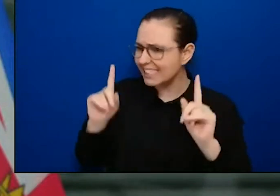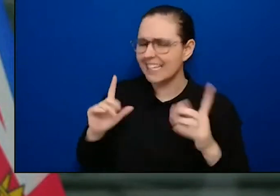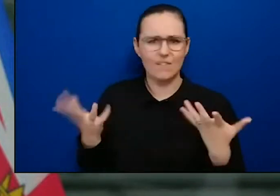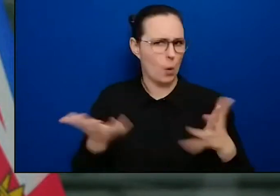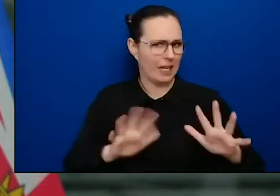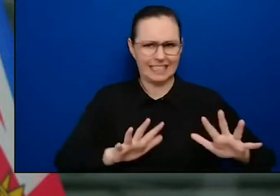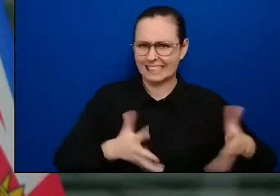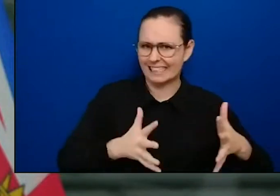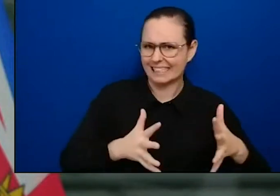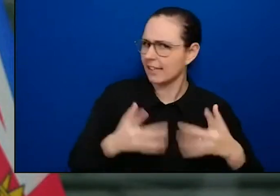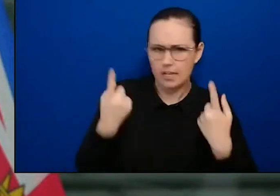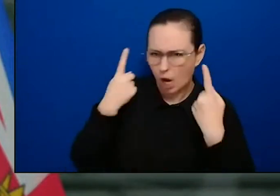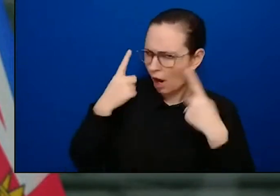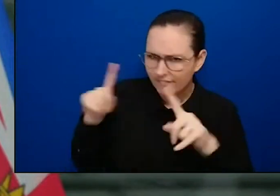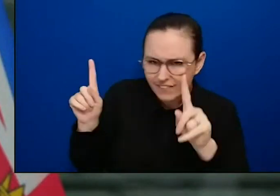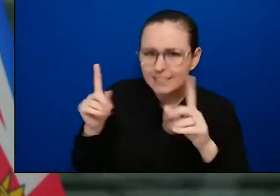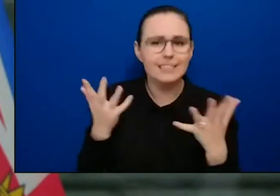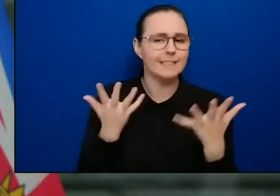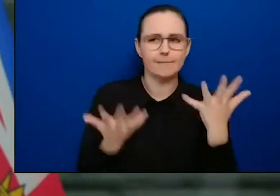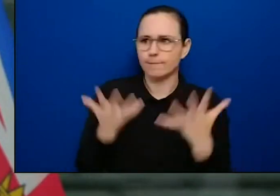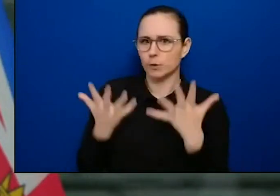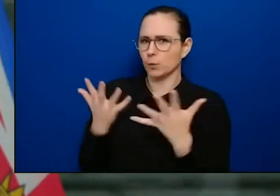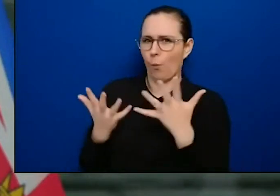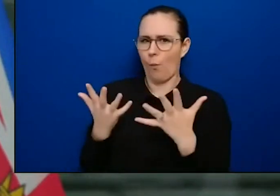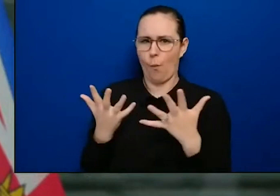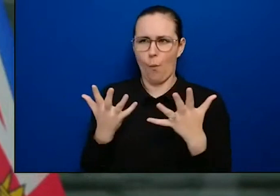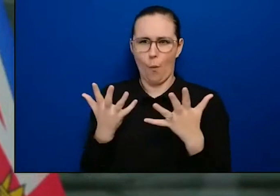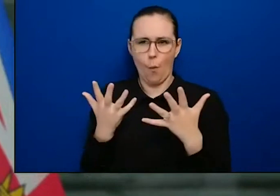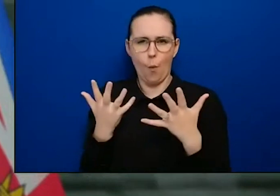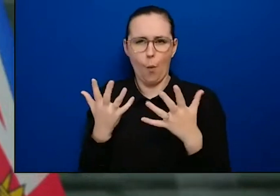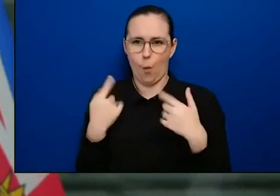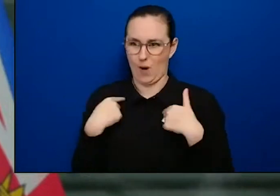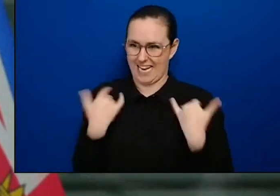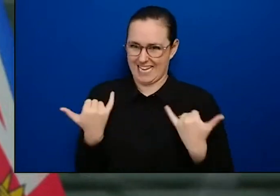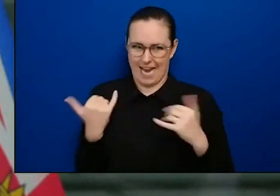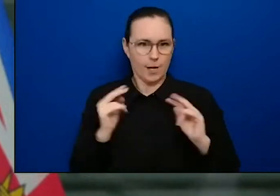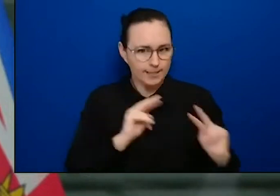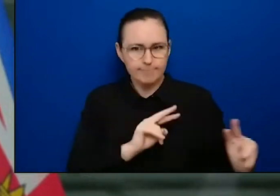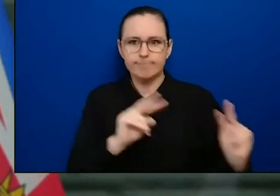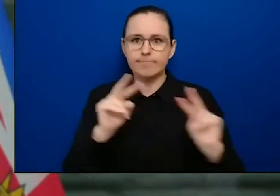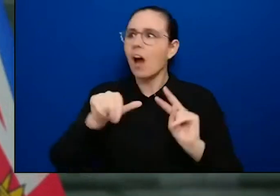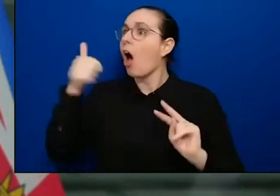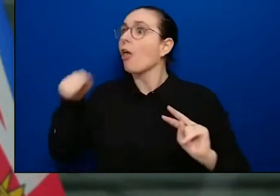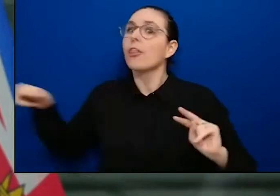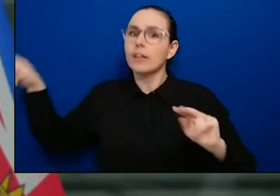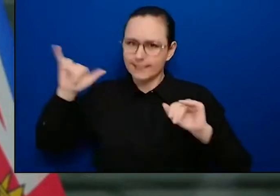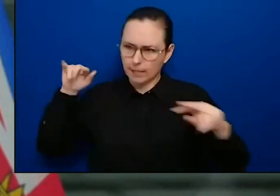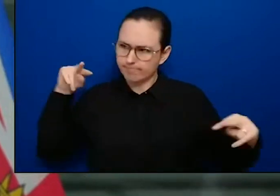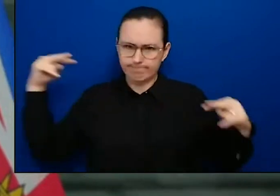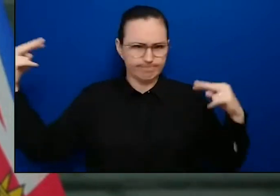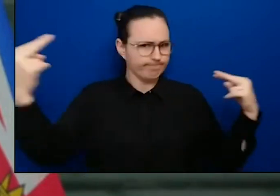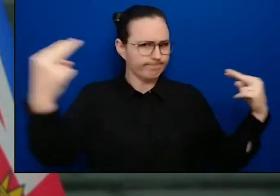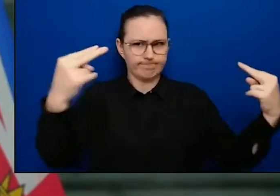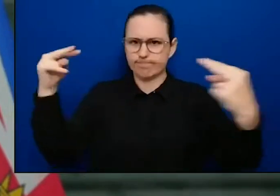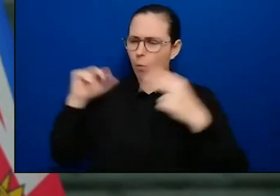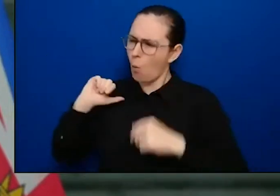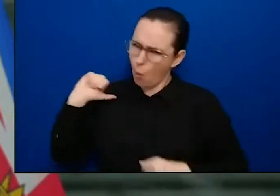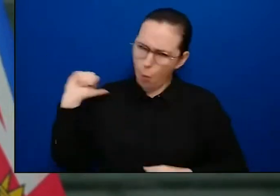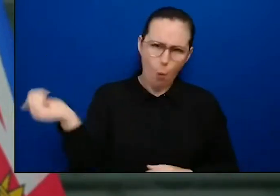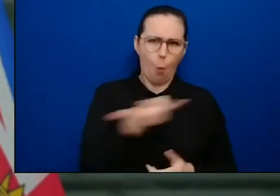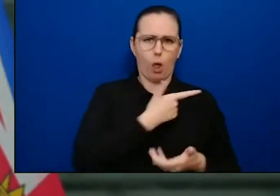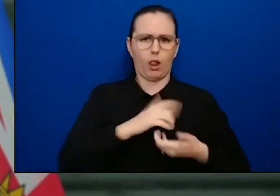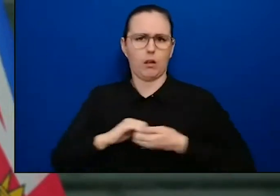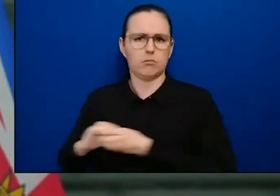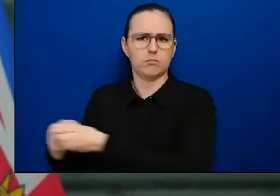with a Delta strain, for example. These are the questions that we will be working with colleagues across the country and around